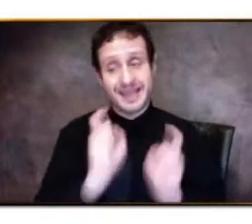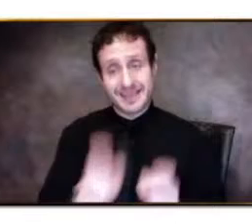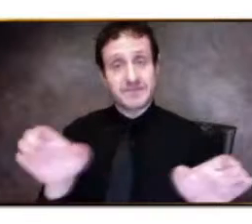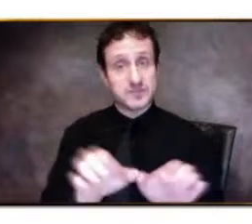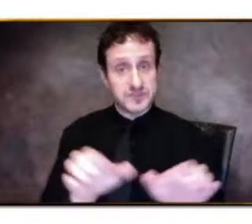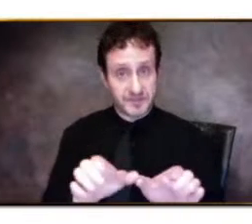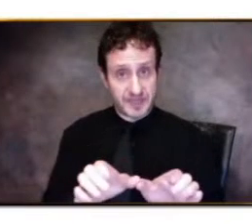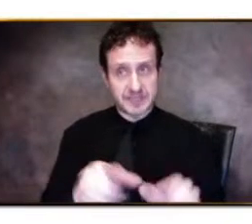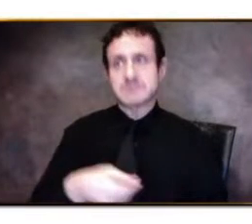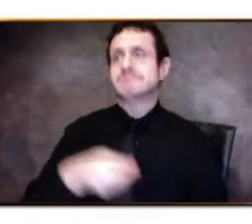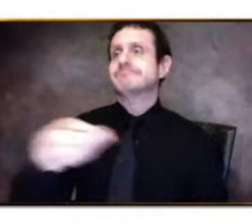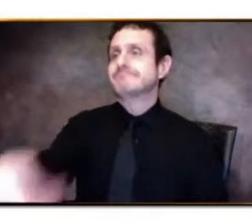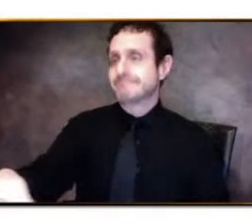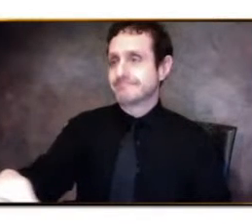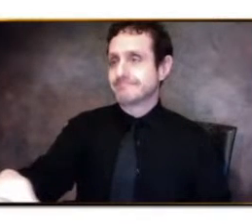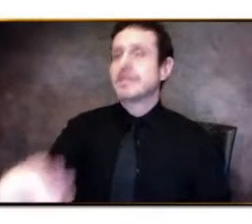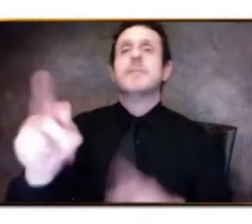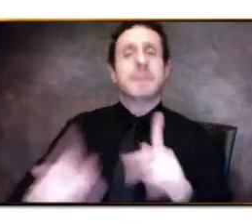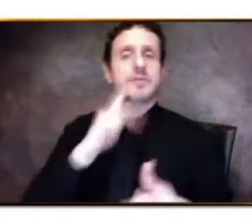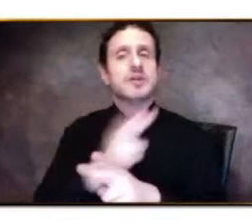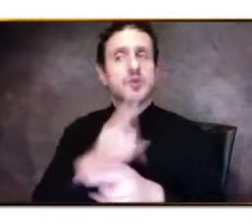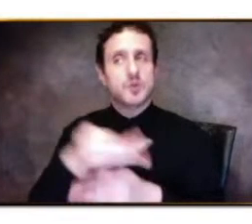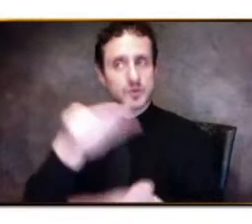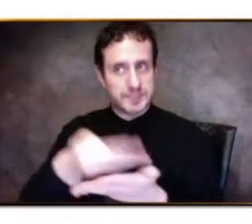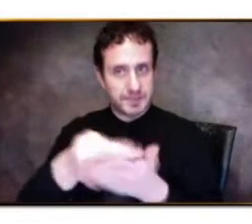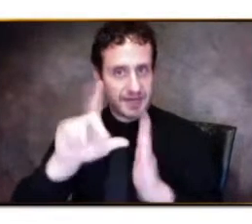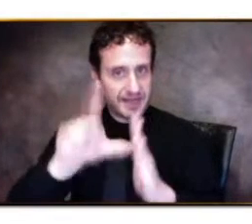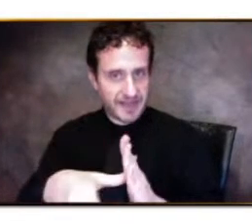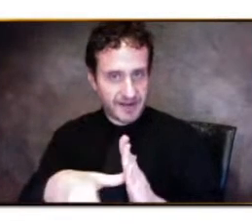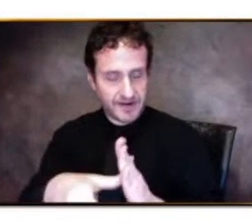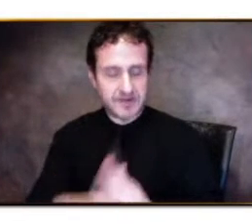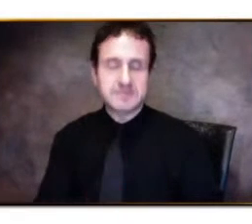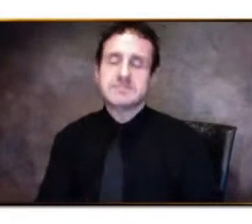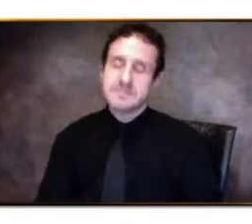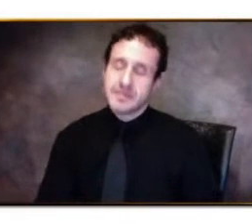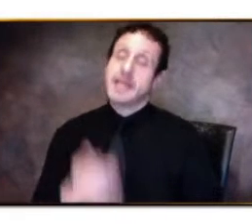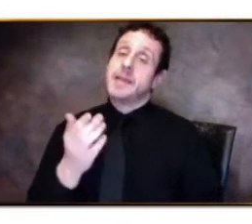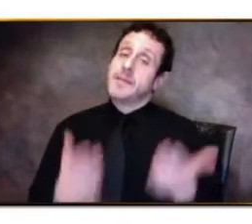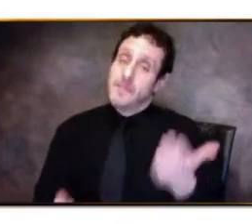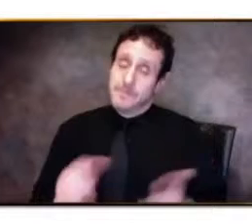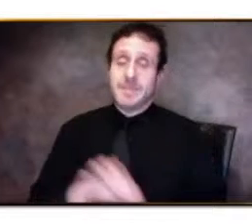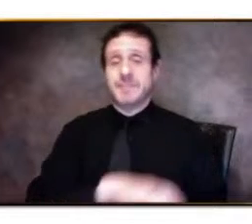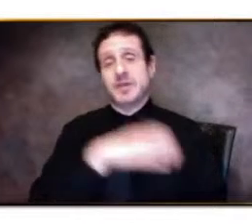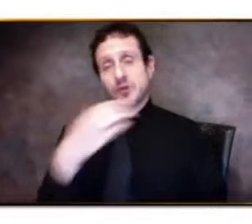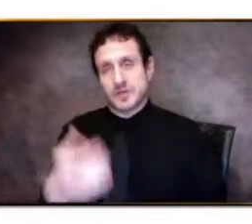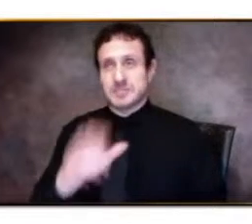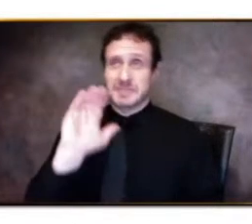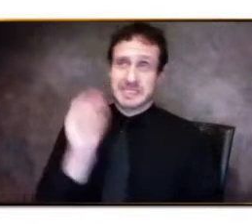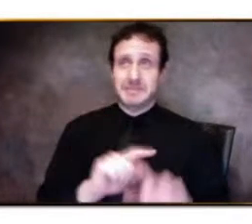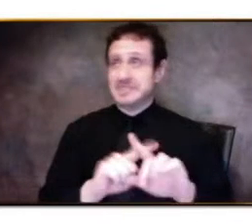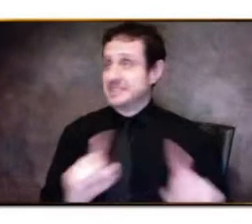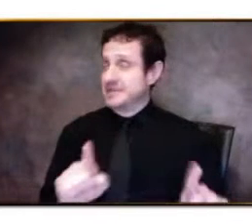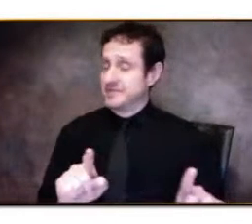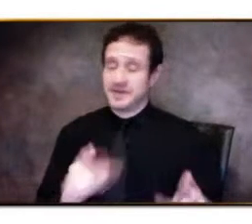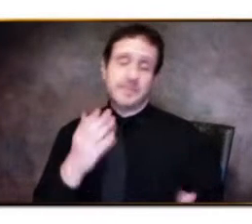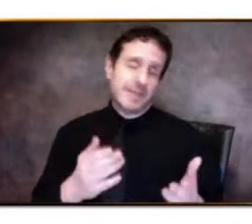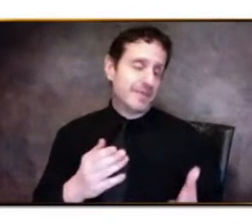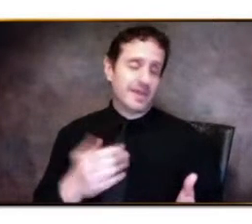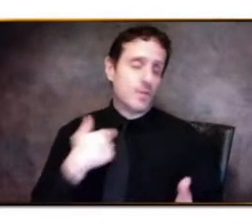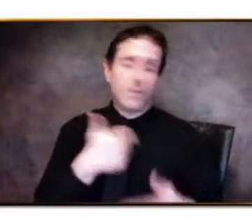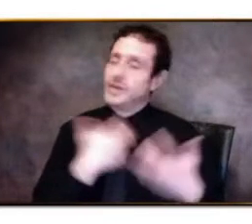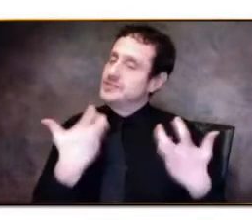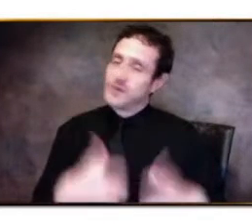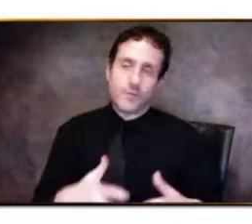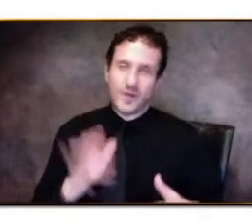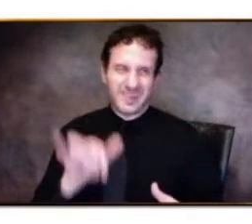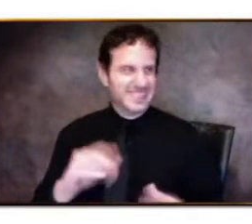coming year. While it will look different and perhaps not at all how we want, let's try to make this upcoming holiday